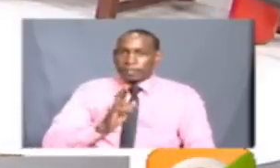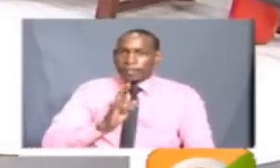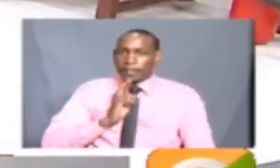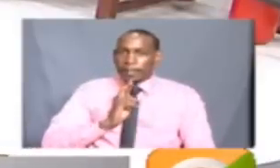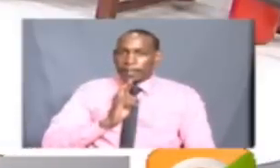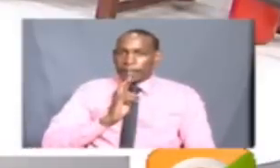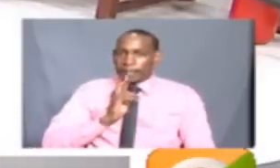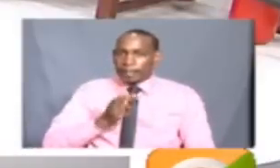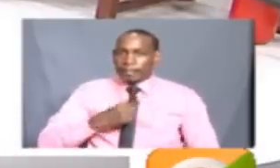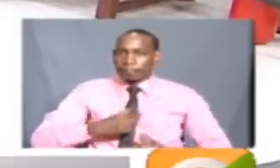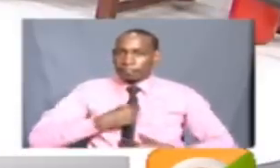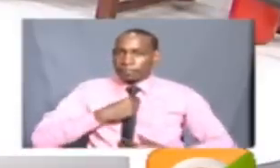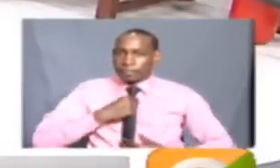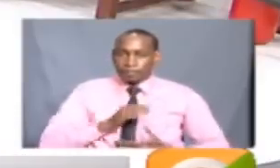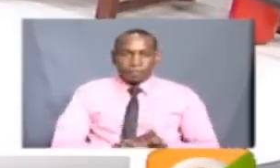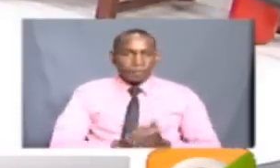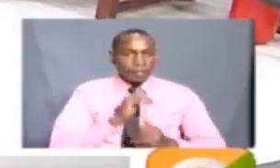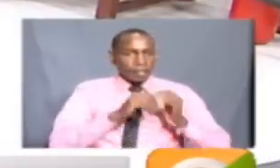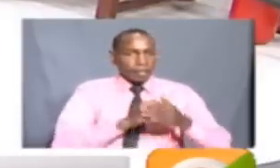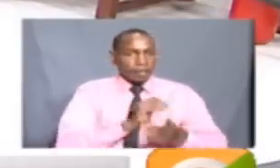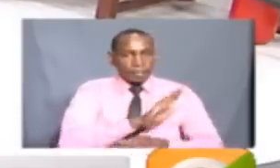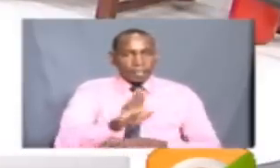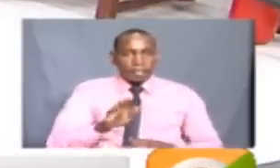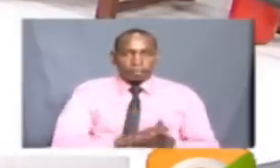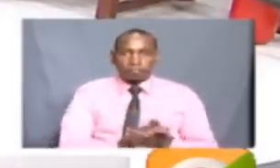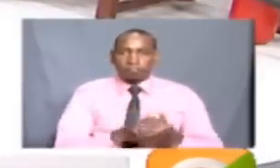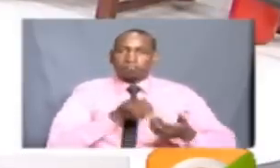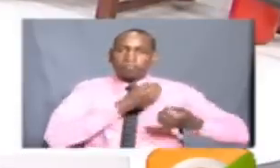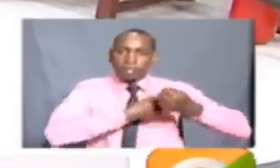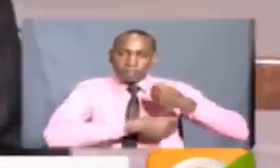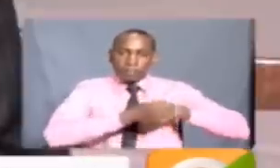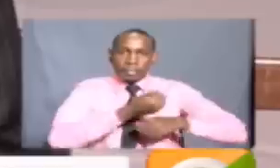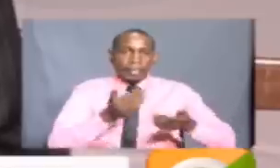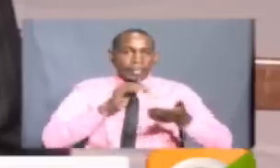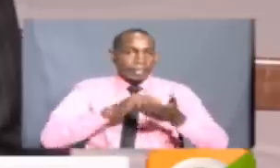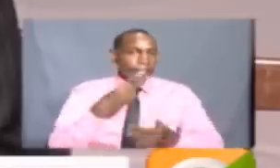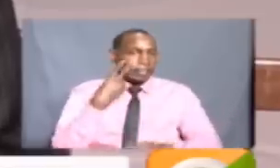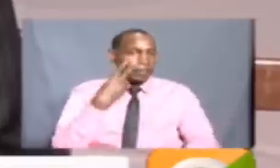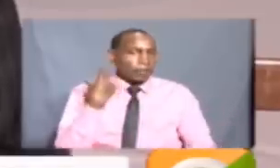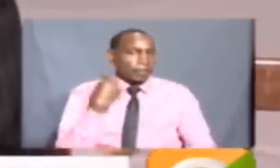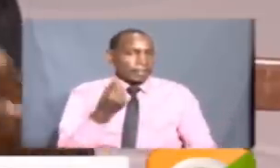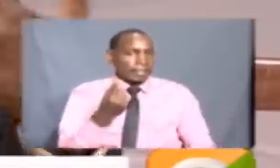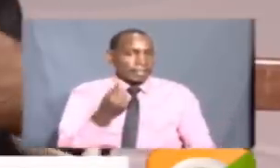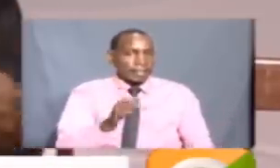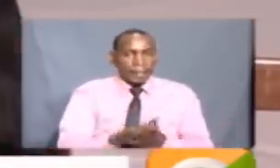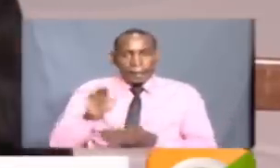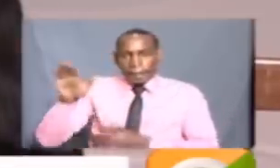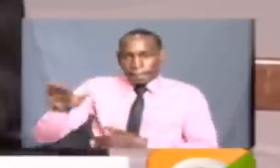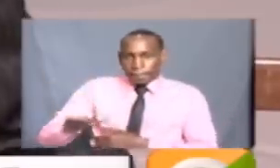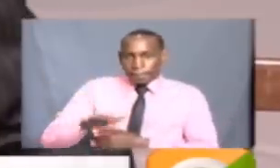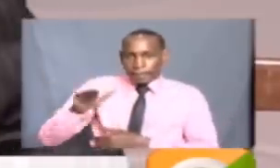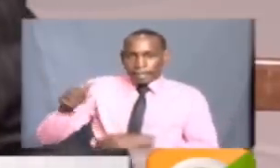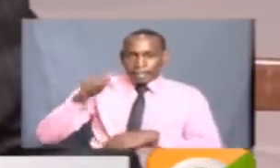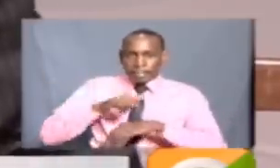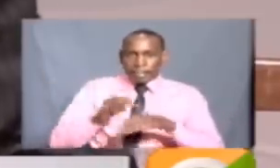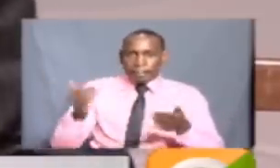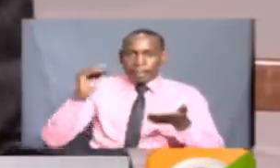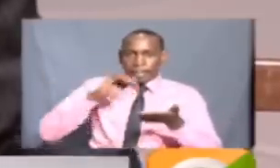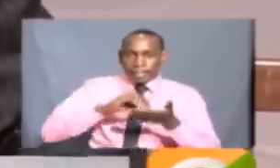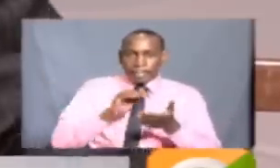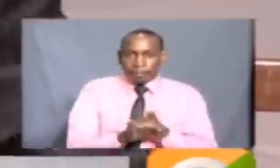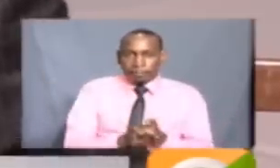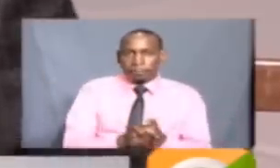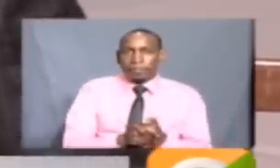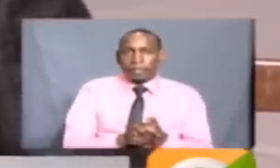All that is drama, and we saw a bit of it again the other day, yeah, in Parliament when they once again turned out